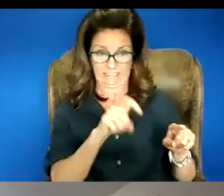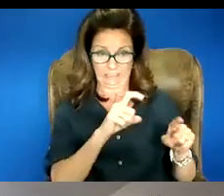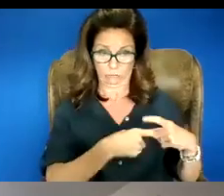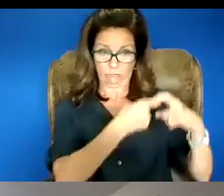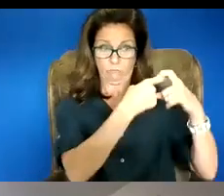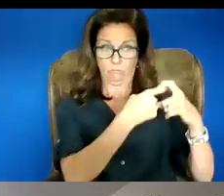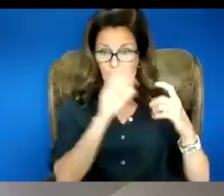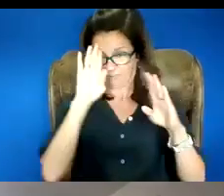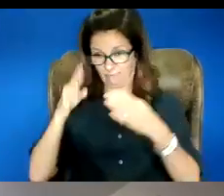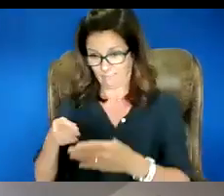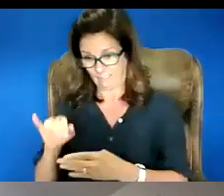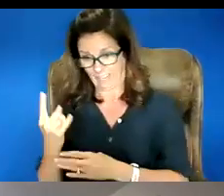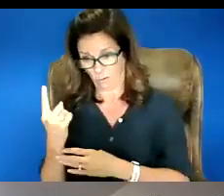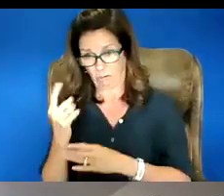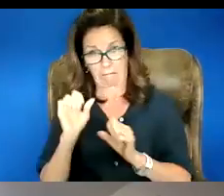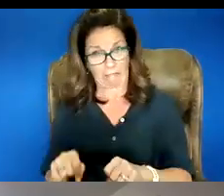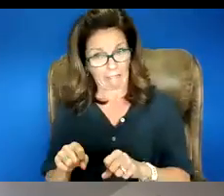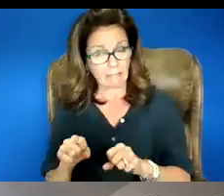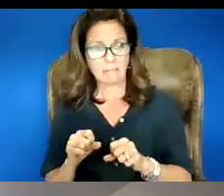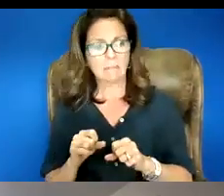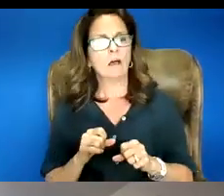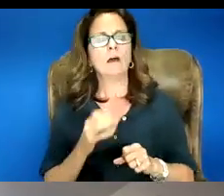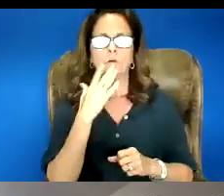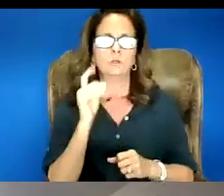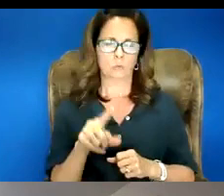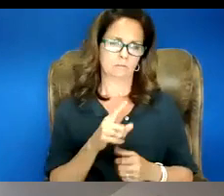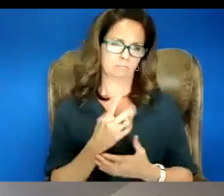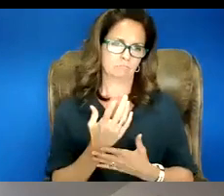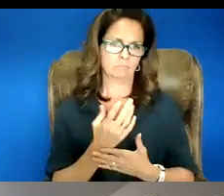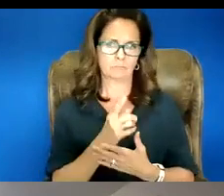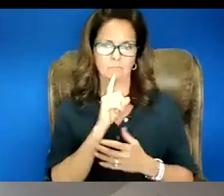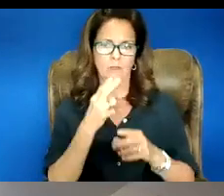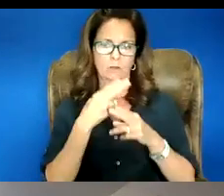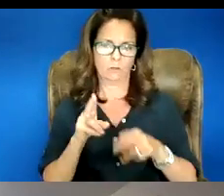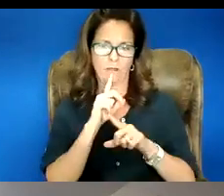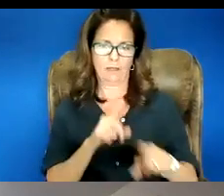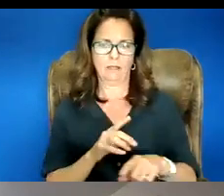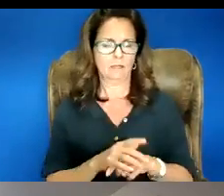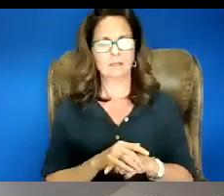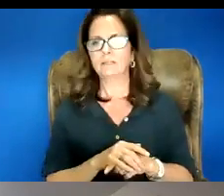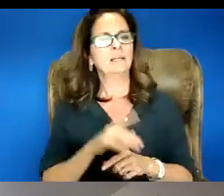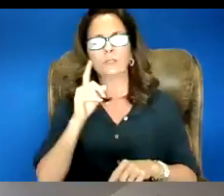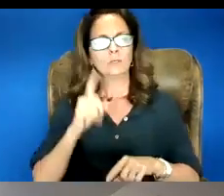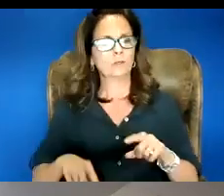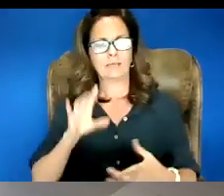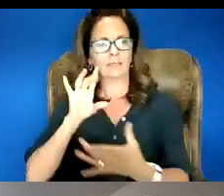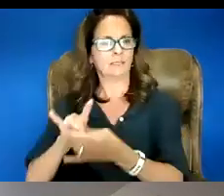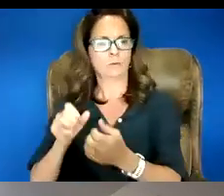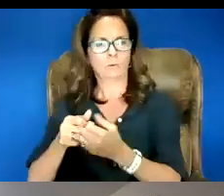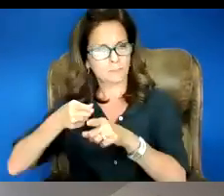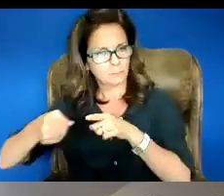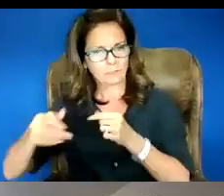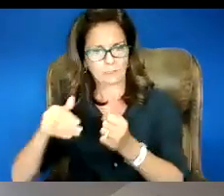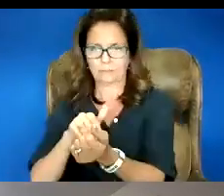Yeah, that's a good question. So the short answer is no, it can't be with a specialist, and the reason